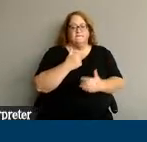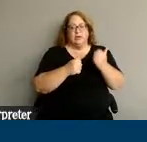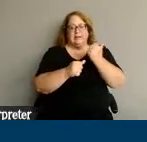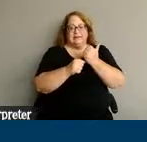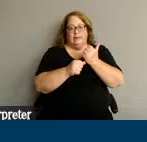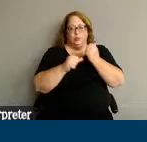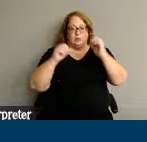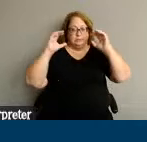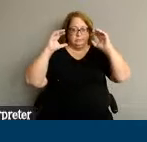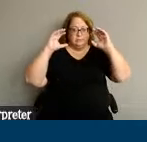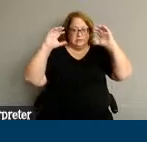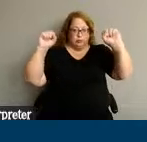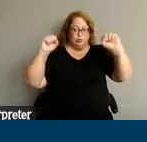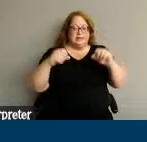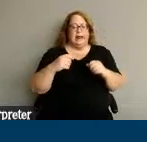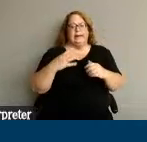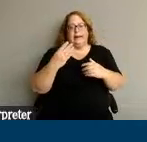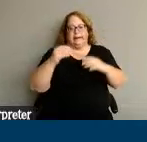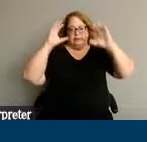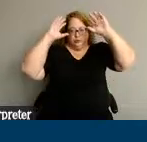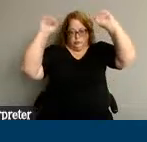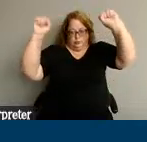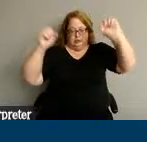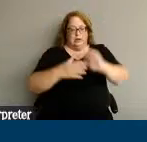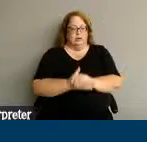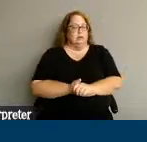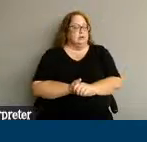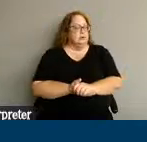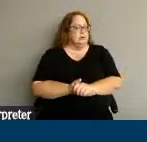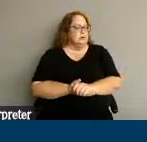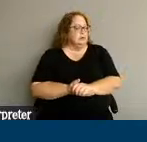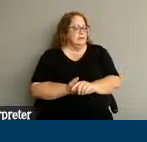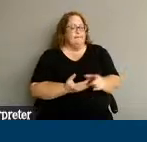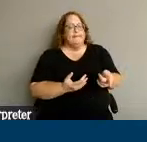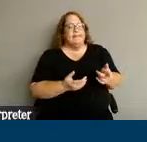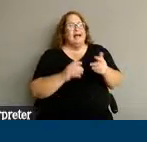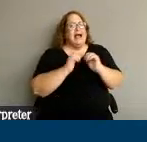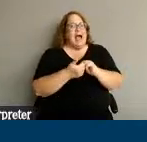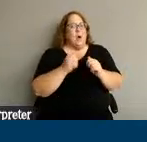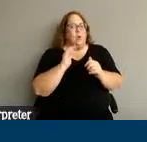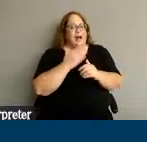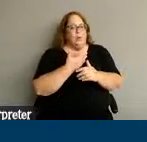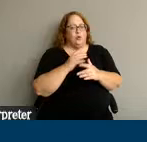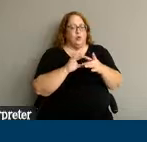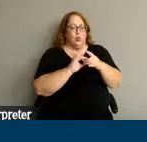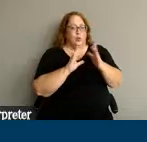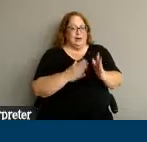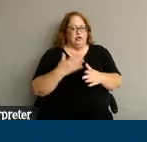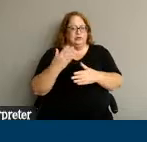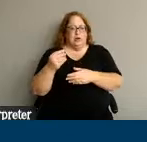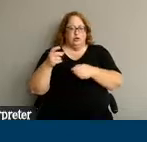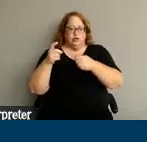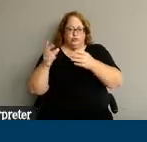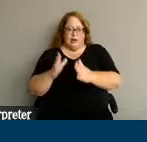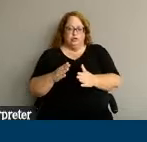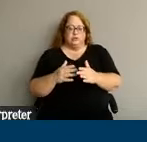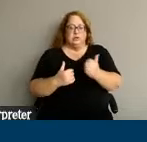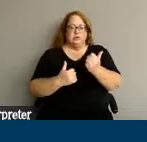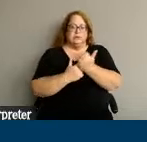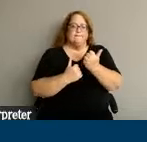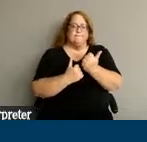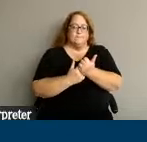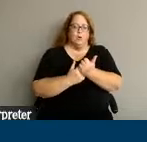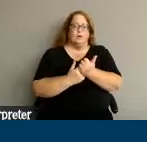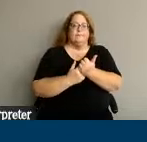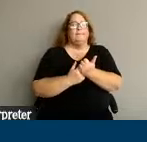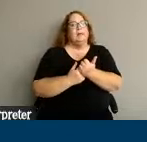superintendent. Because I will say, it is how our coordinators and our directors support our partner district administrators, because even though a student